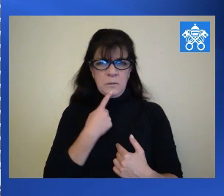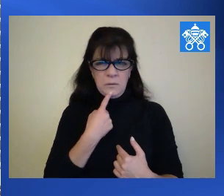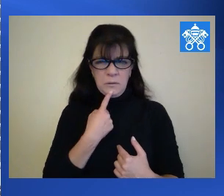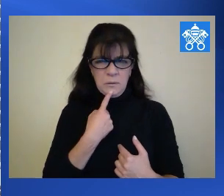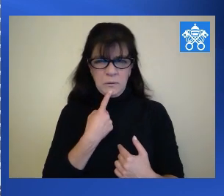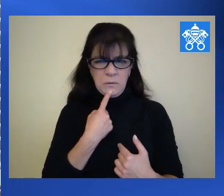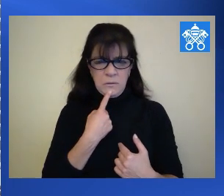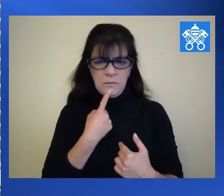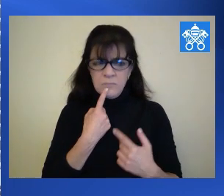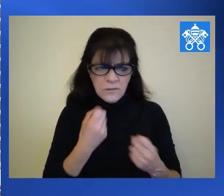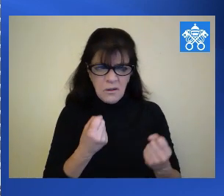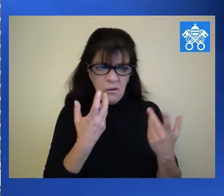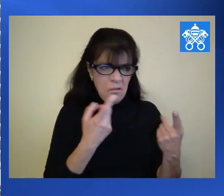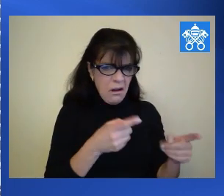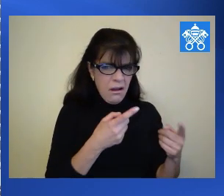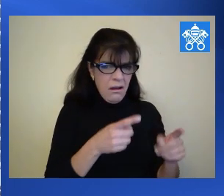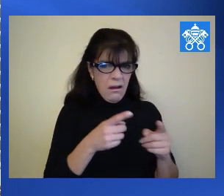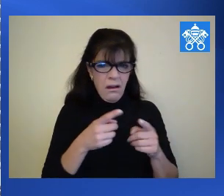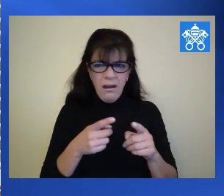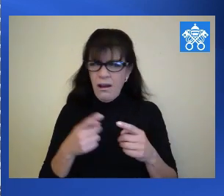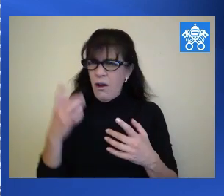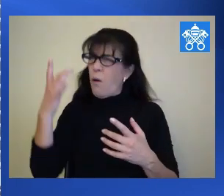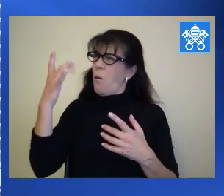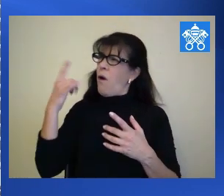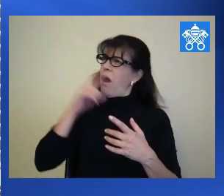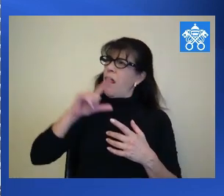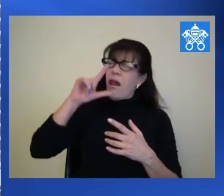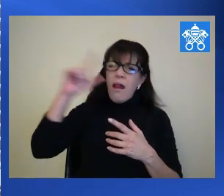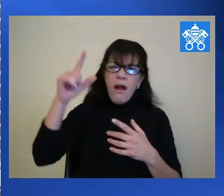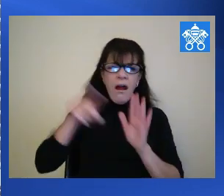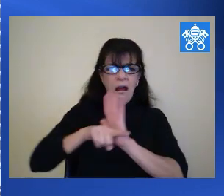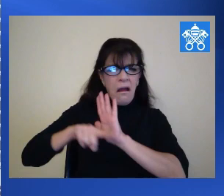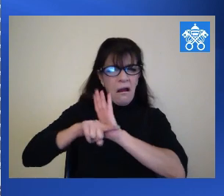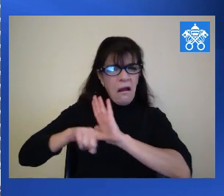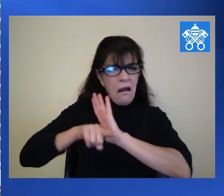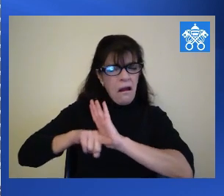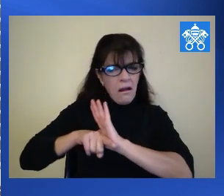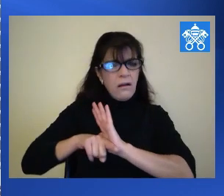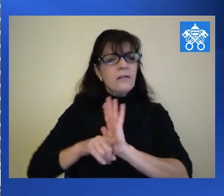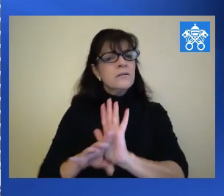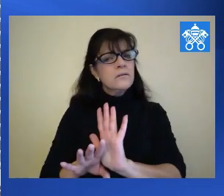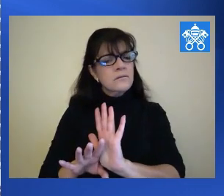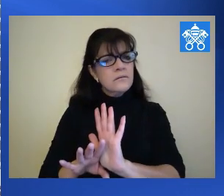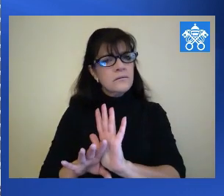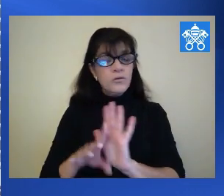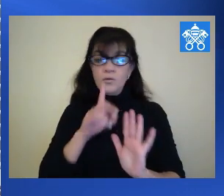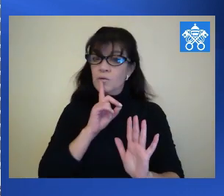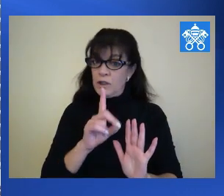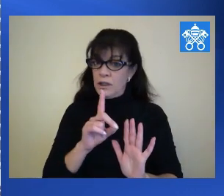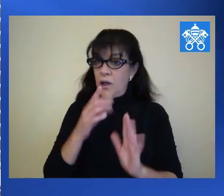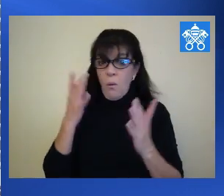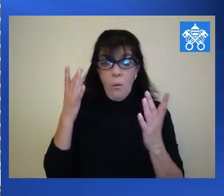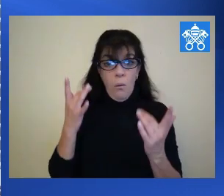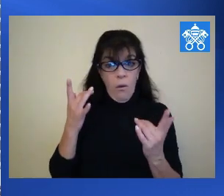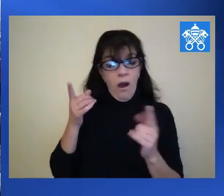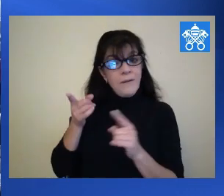already many things going wrong. Why does the Lord even make such negative pronouncements? And so we can ask ourselves this. In